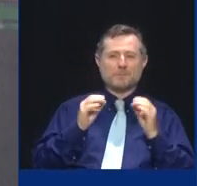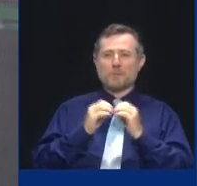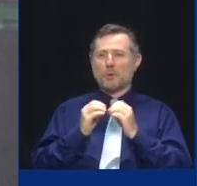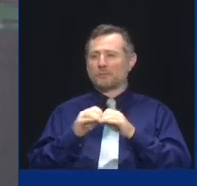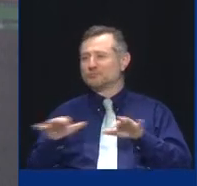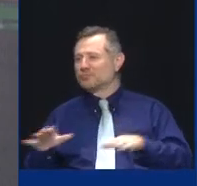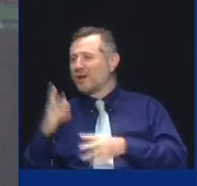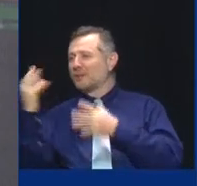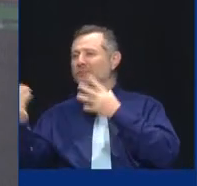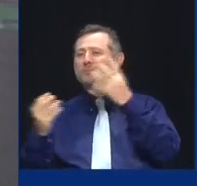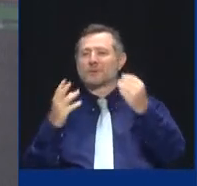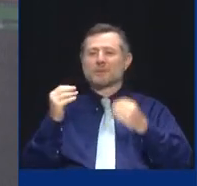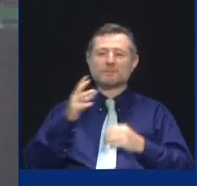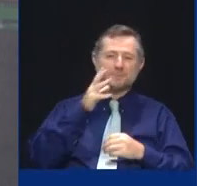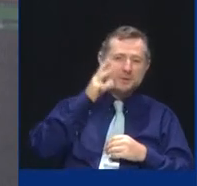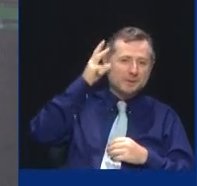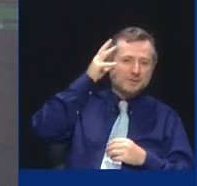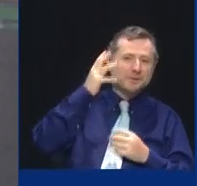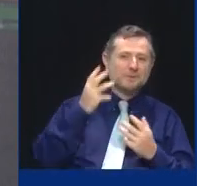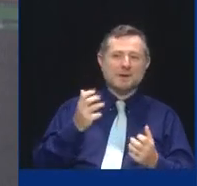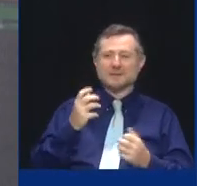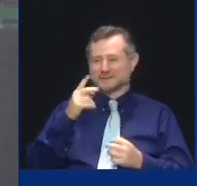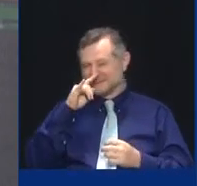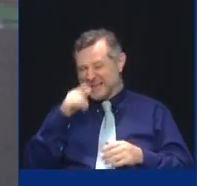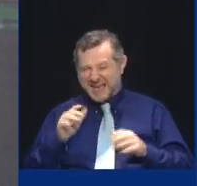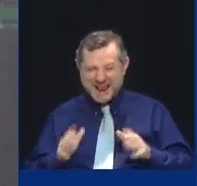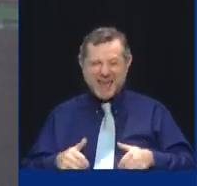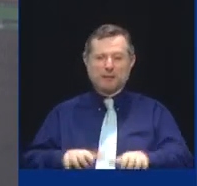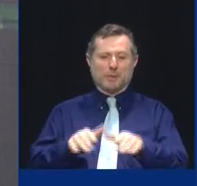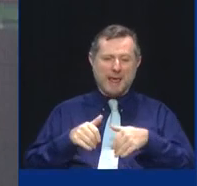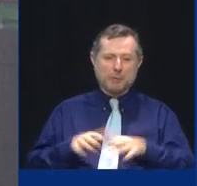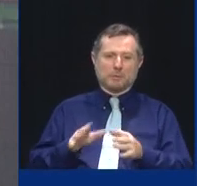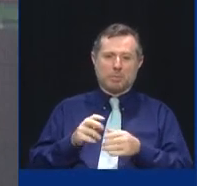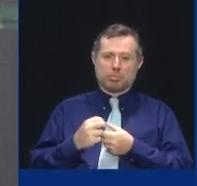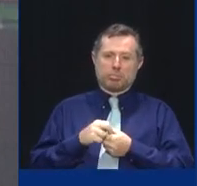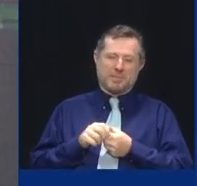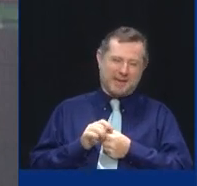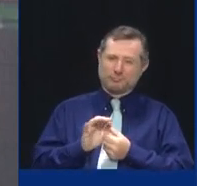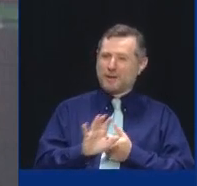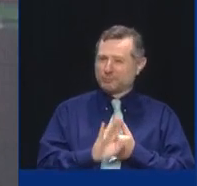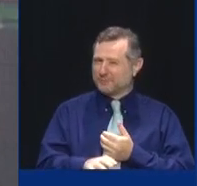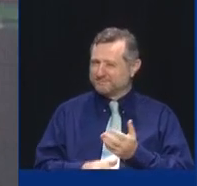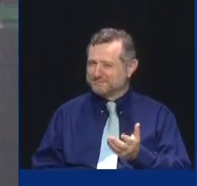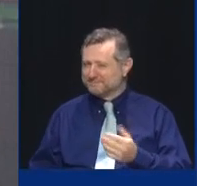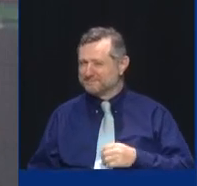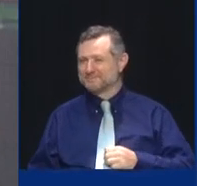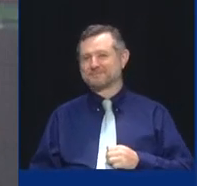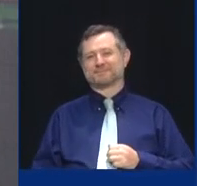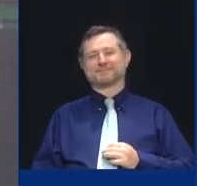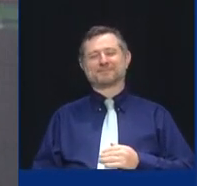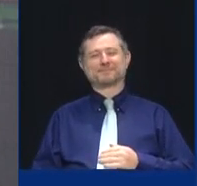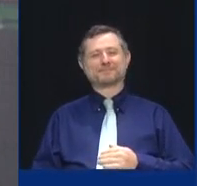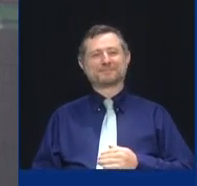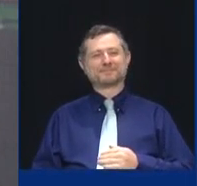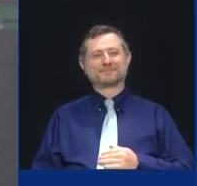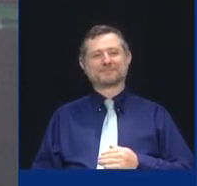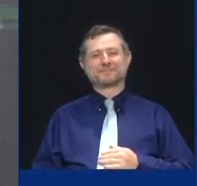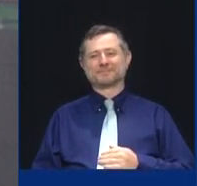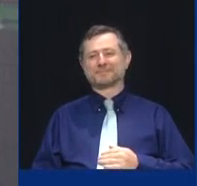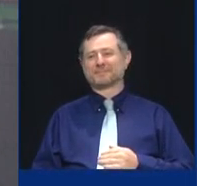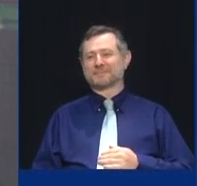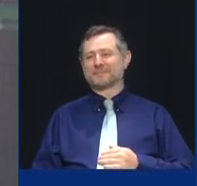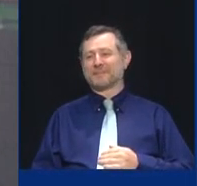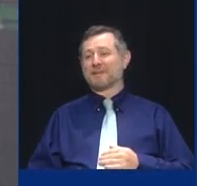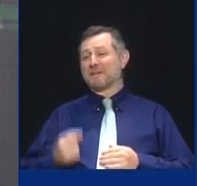house. The parents want the children out of the house. And I think in